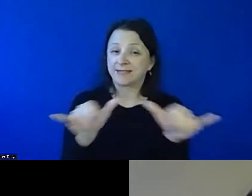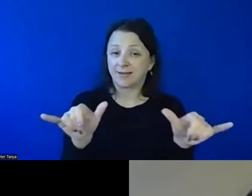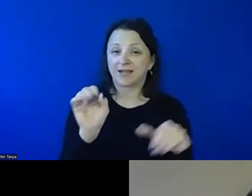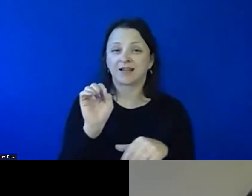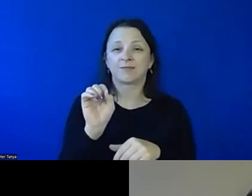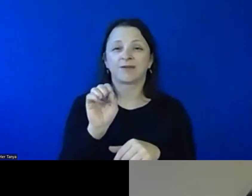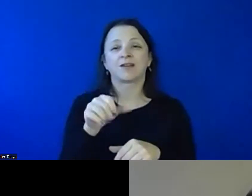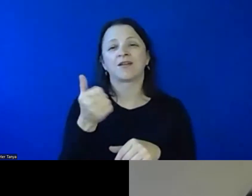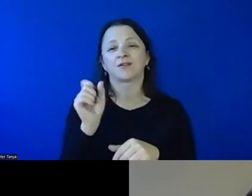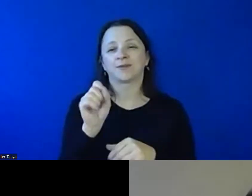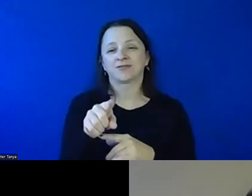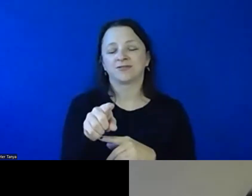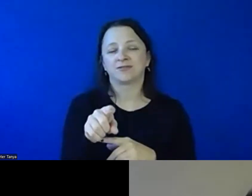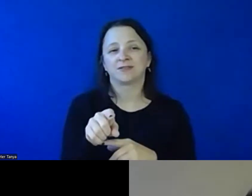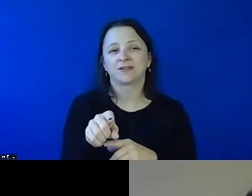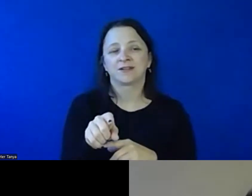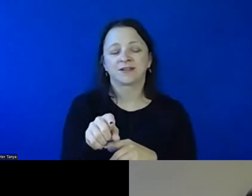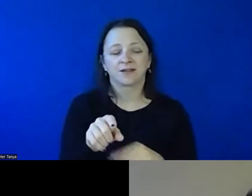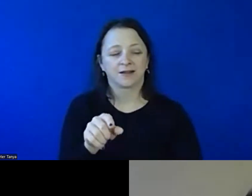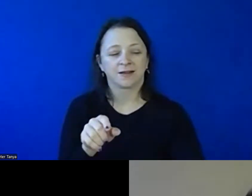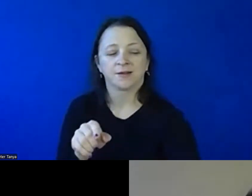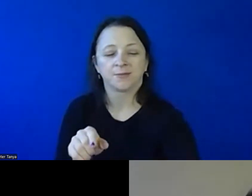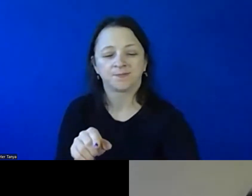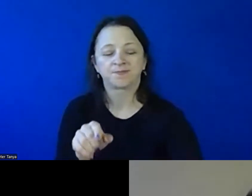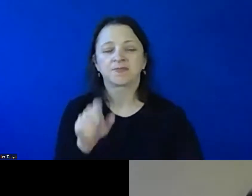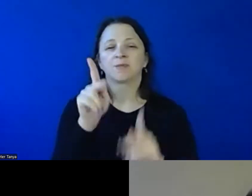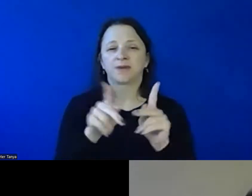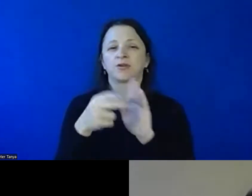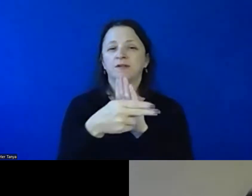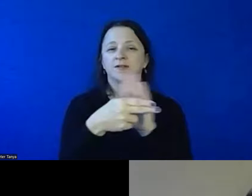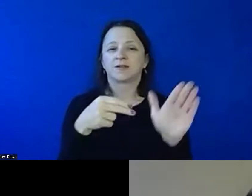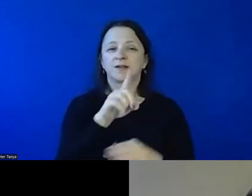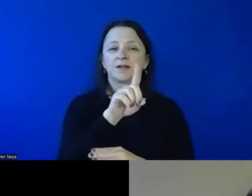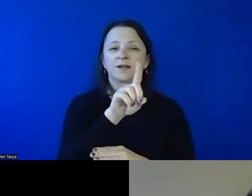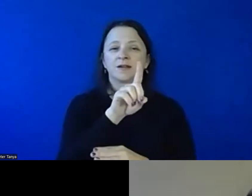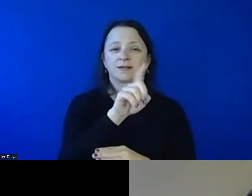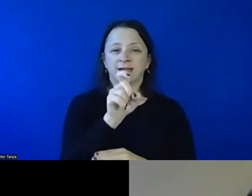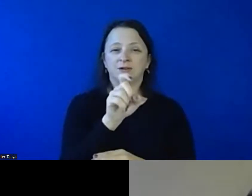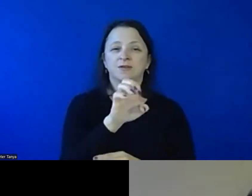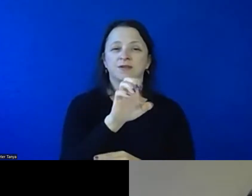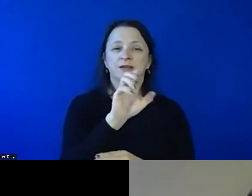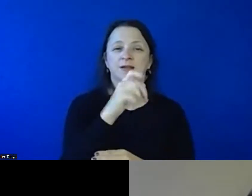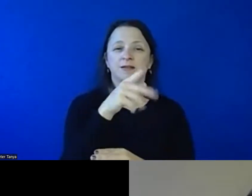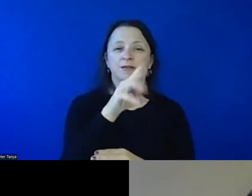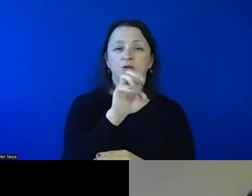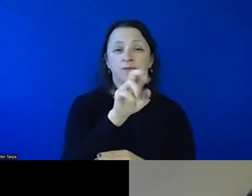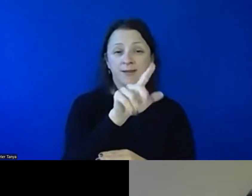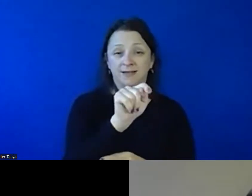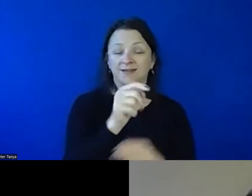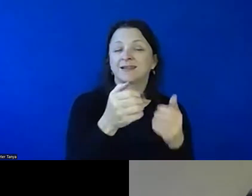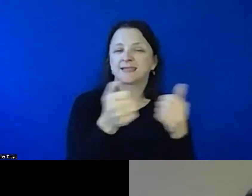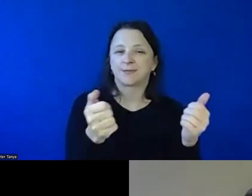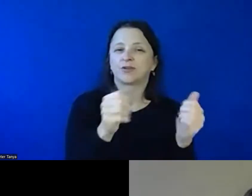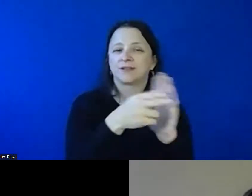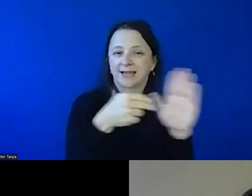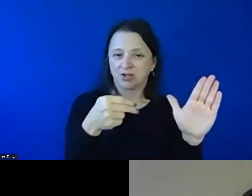question was that people have received a separate diagnosis of elopement, and how does that tie in with everything else? And is it